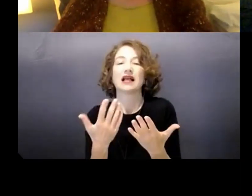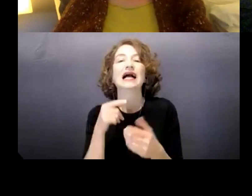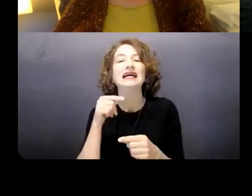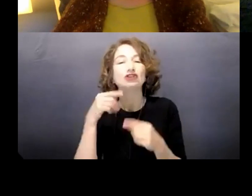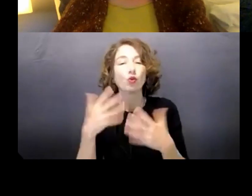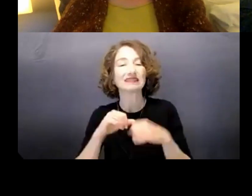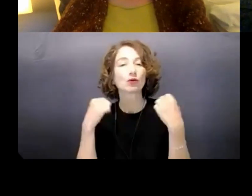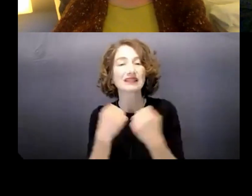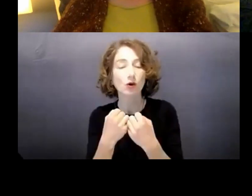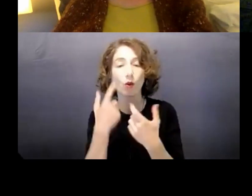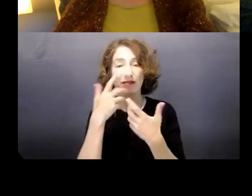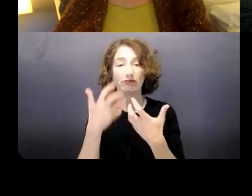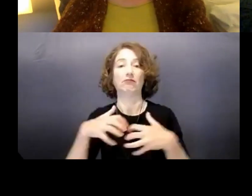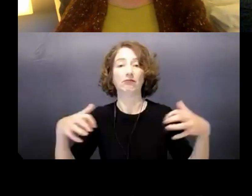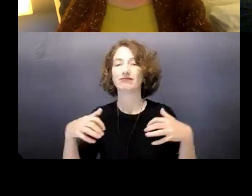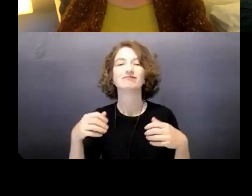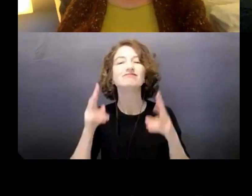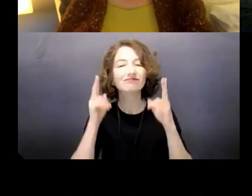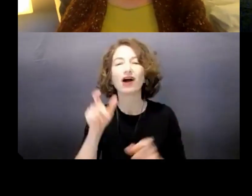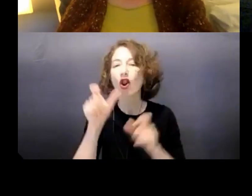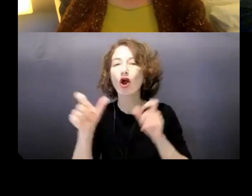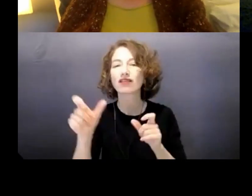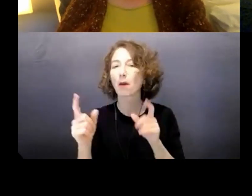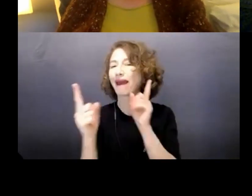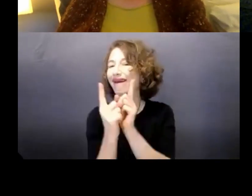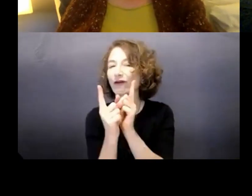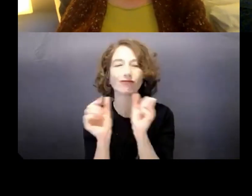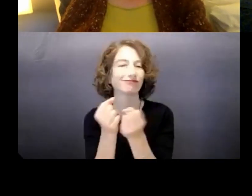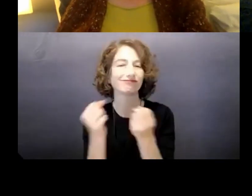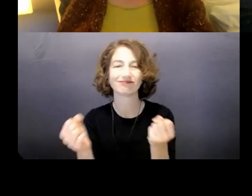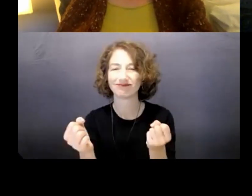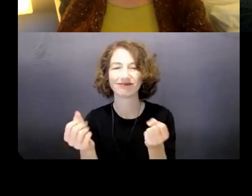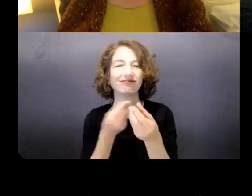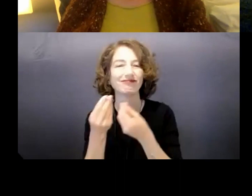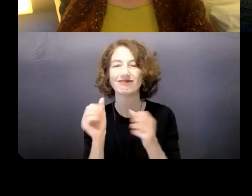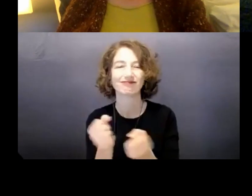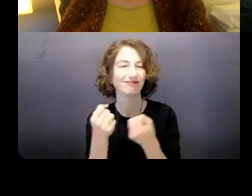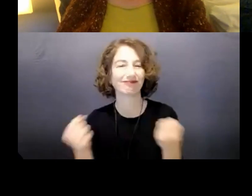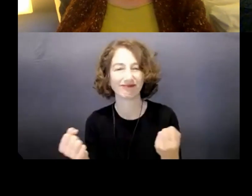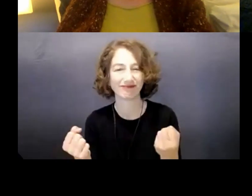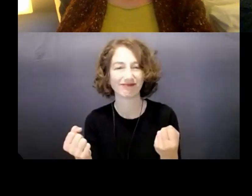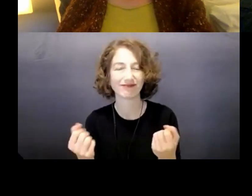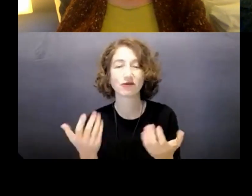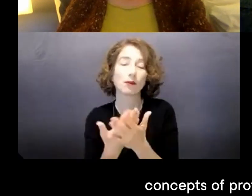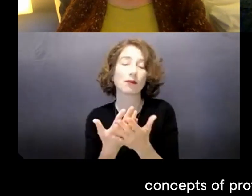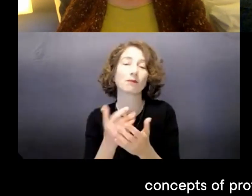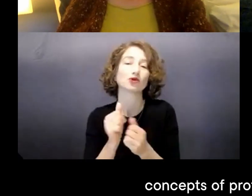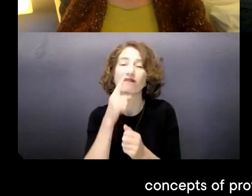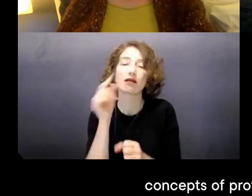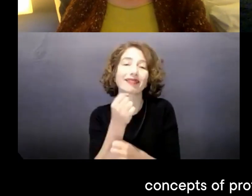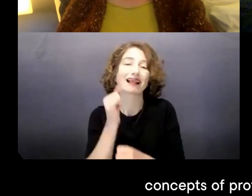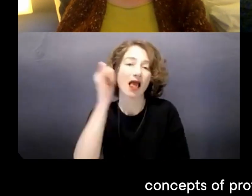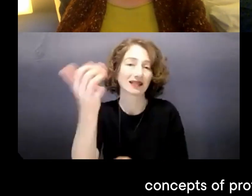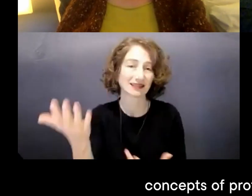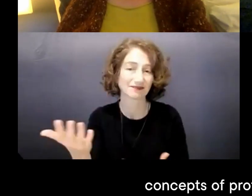And, you know, so distance, stamina, issues of pain, concepts